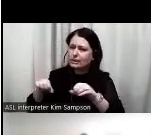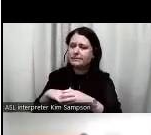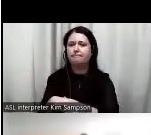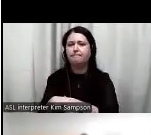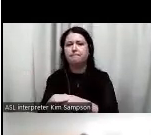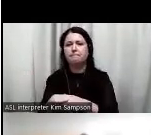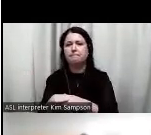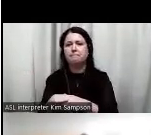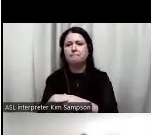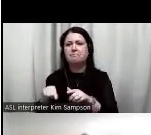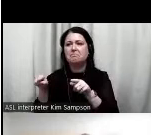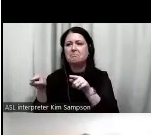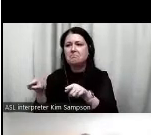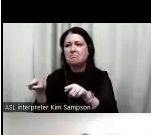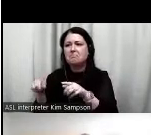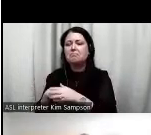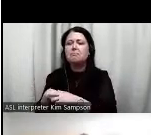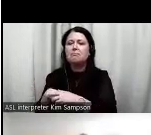and